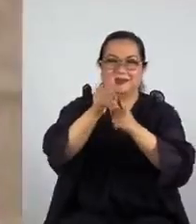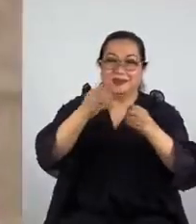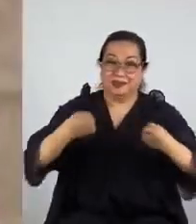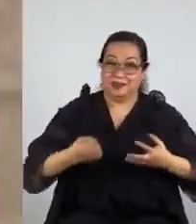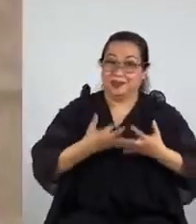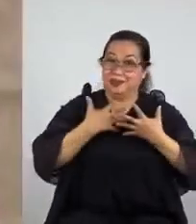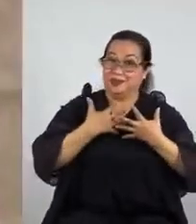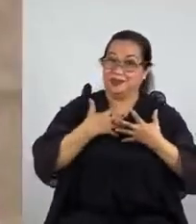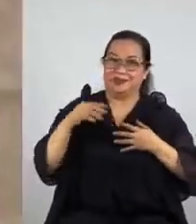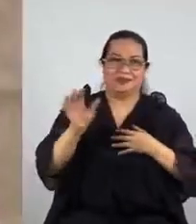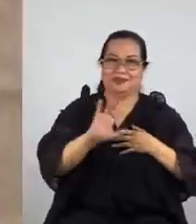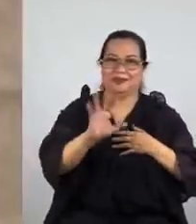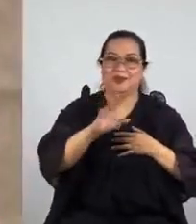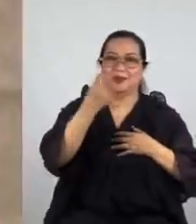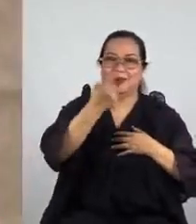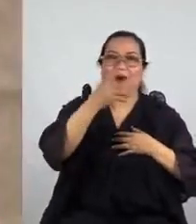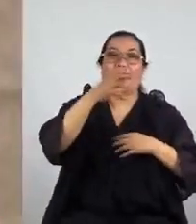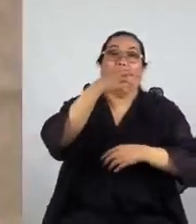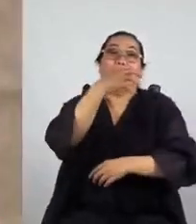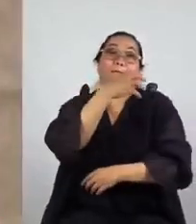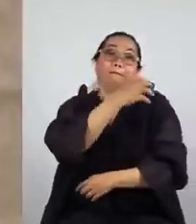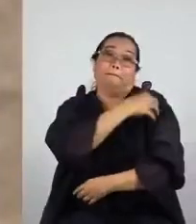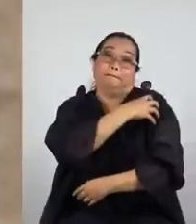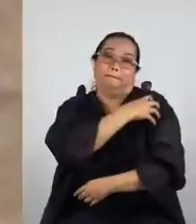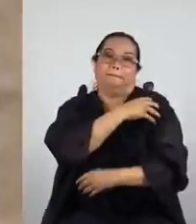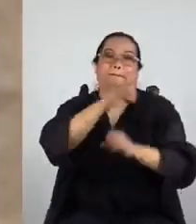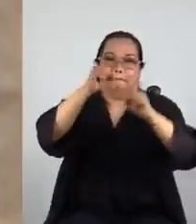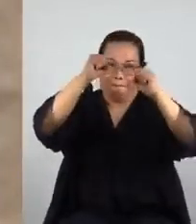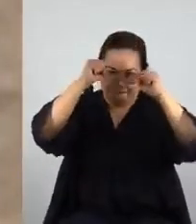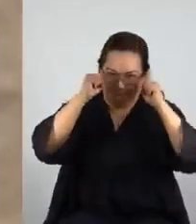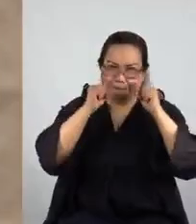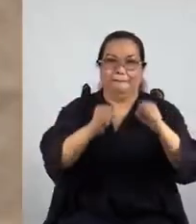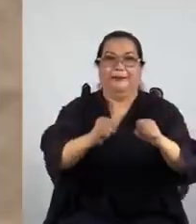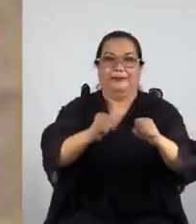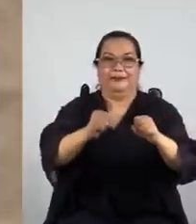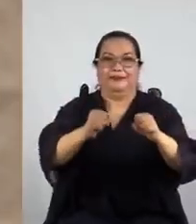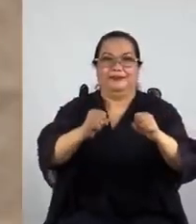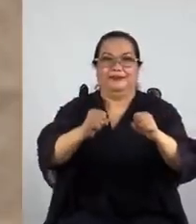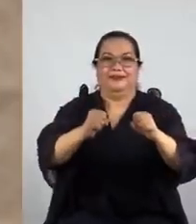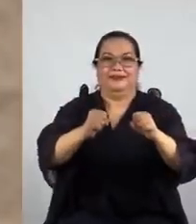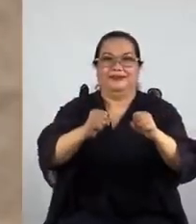inspires. He is the power that enables.